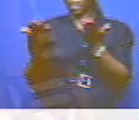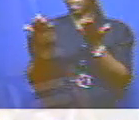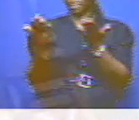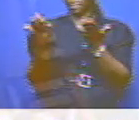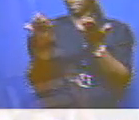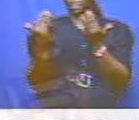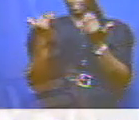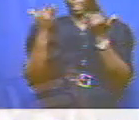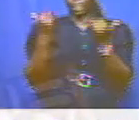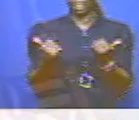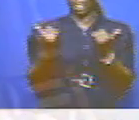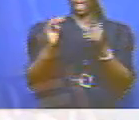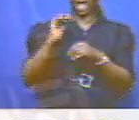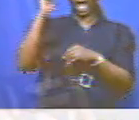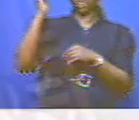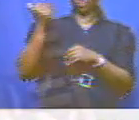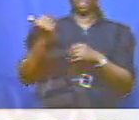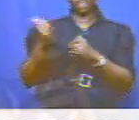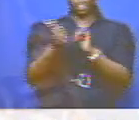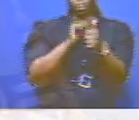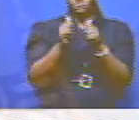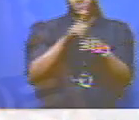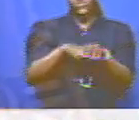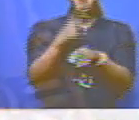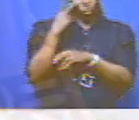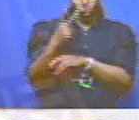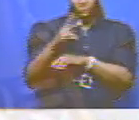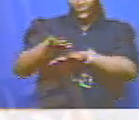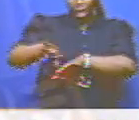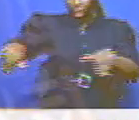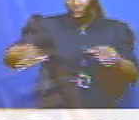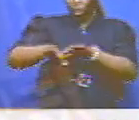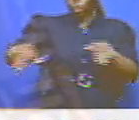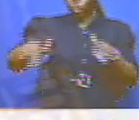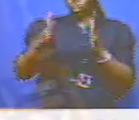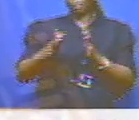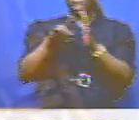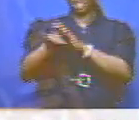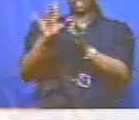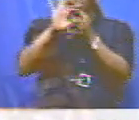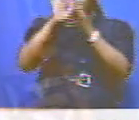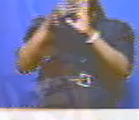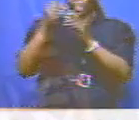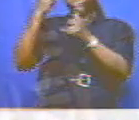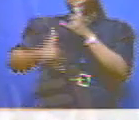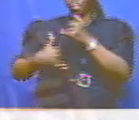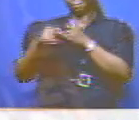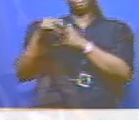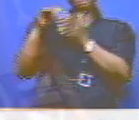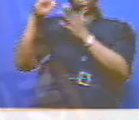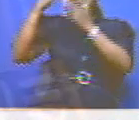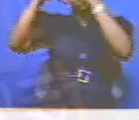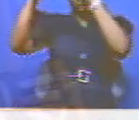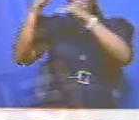it is a young adult sport. So, if, for instance, if you look at the swimmers in the Olympic finals or the World Championship, yeah, they're mostly university